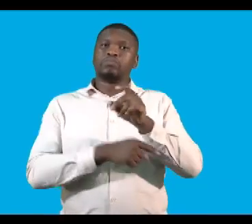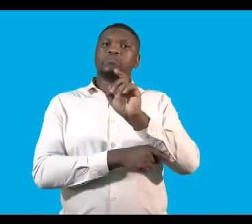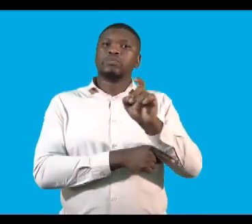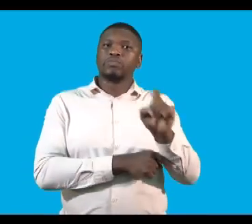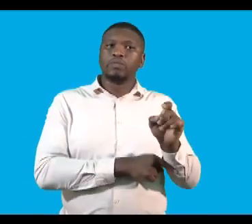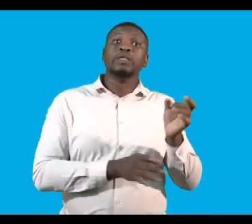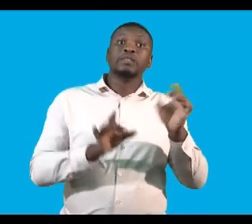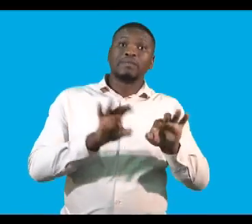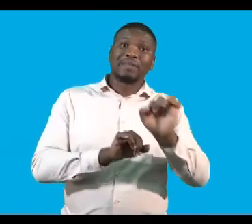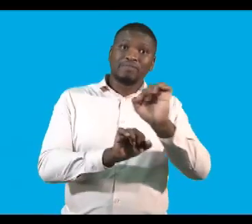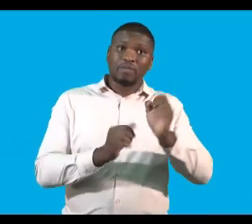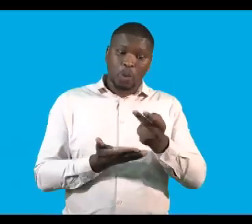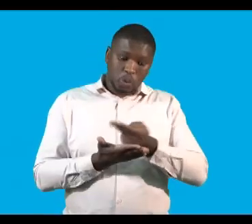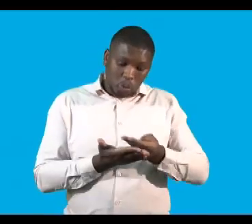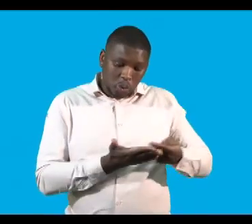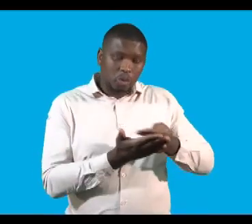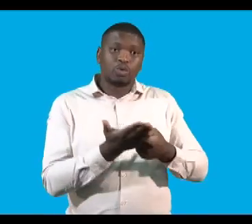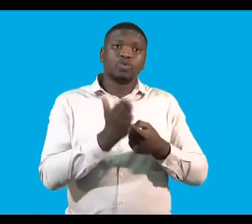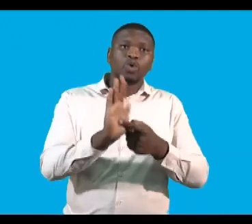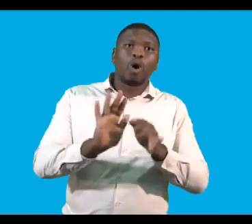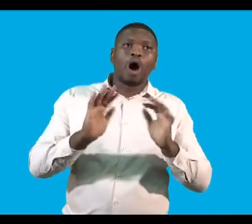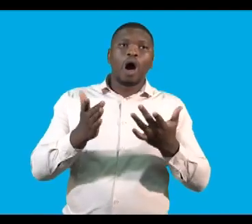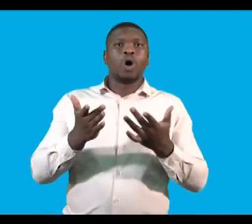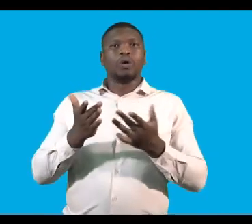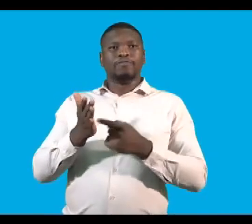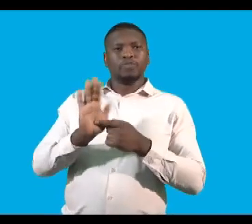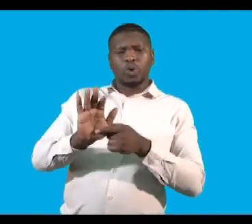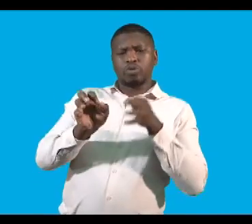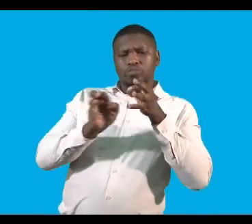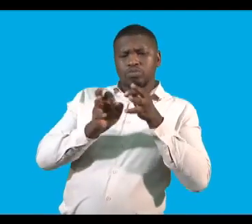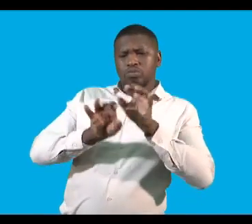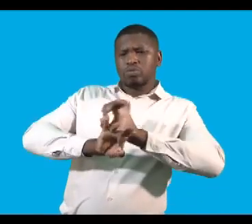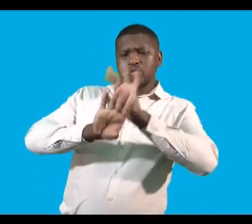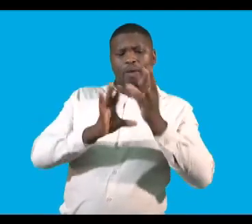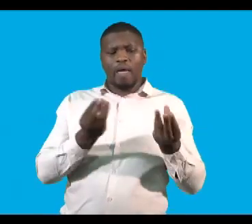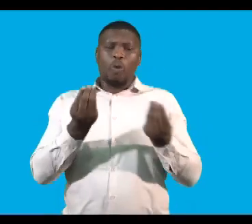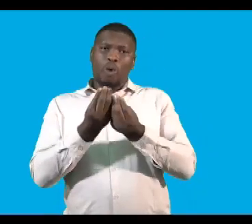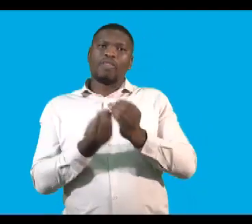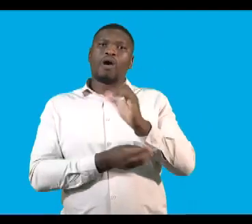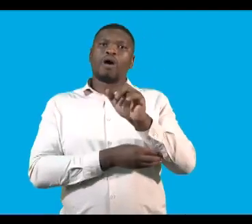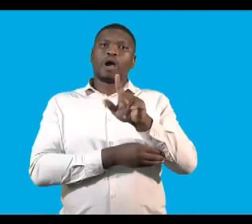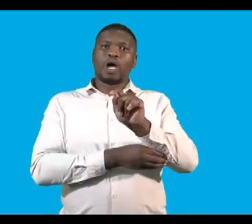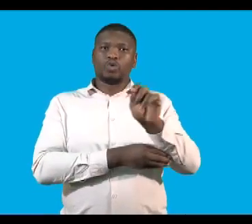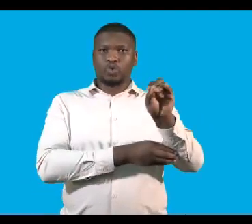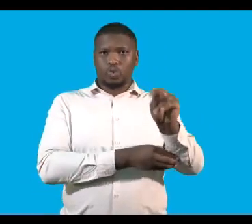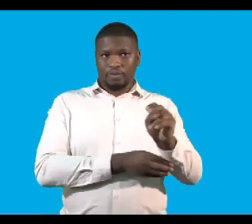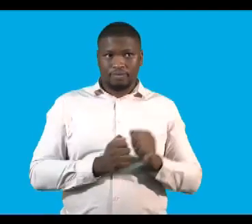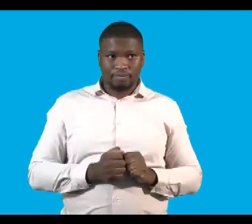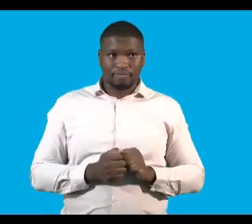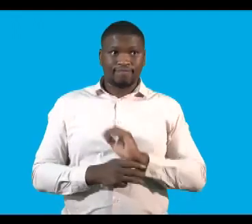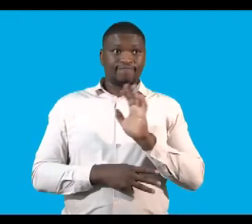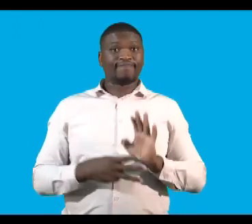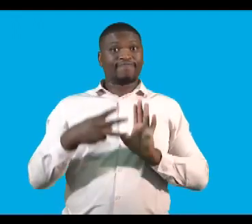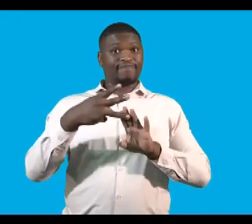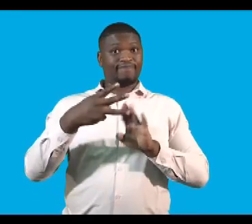parts of the drawing that offer hints to help to interpret the cartoon are labeled with a word or two. Then